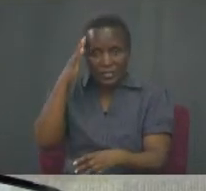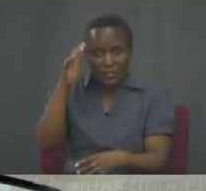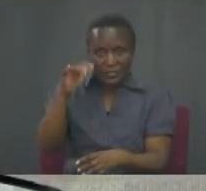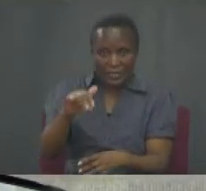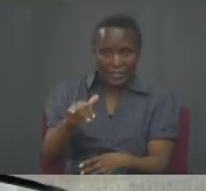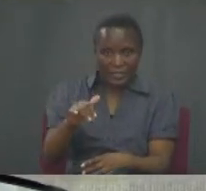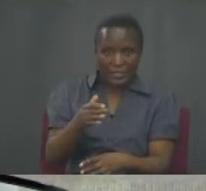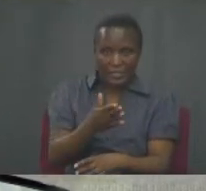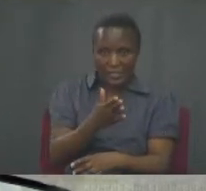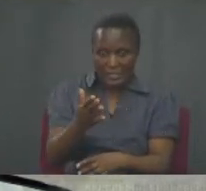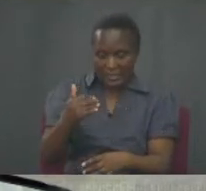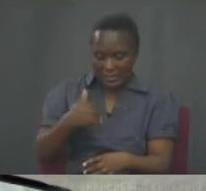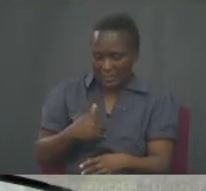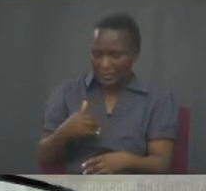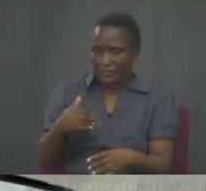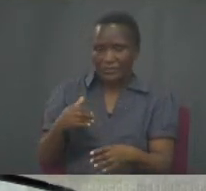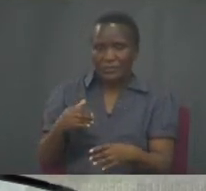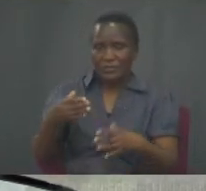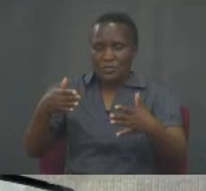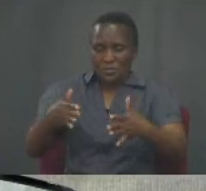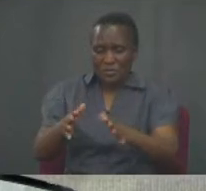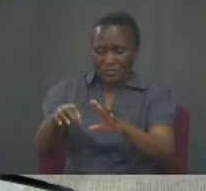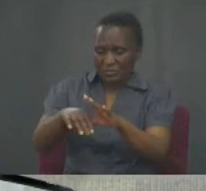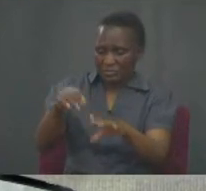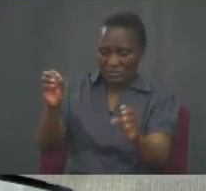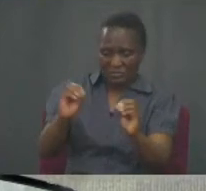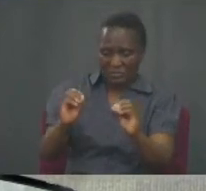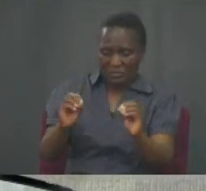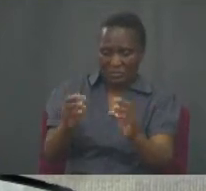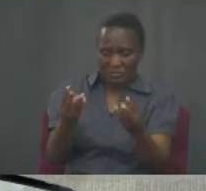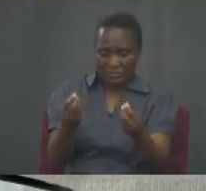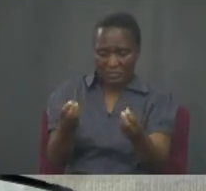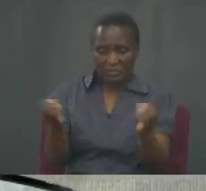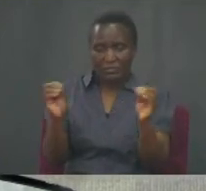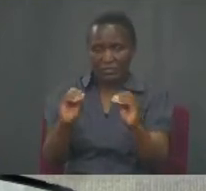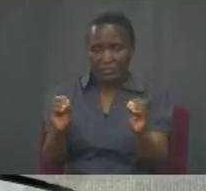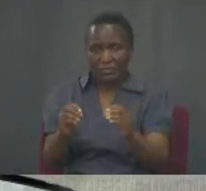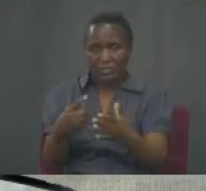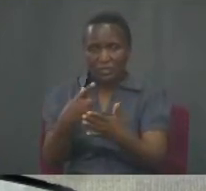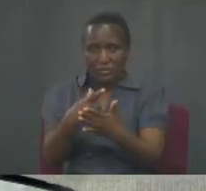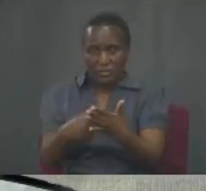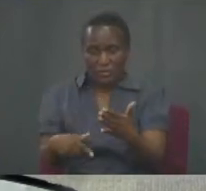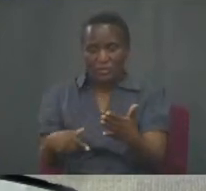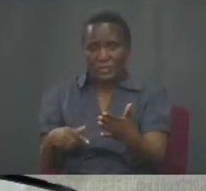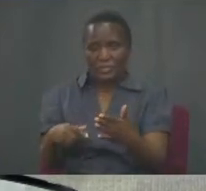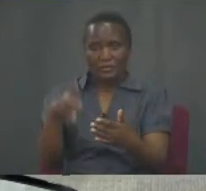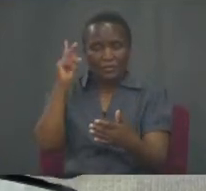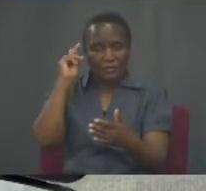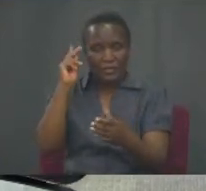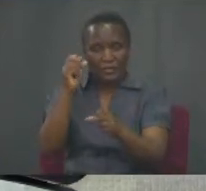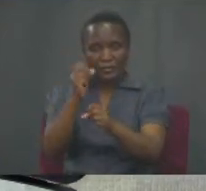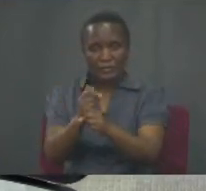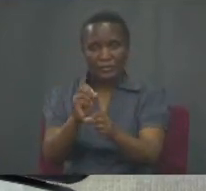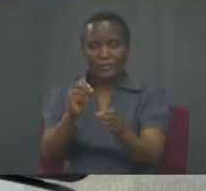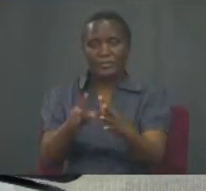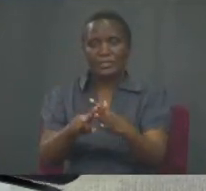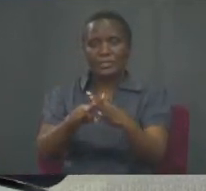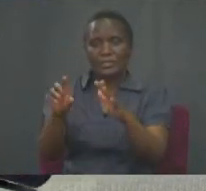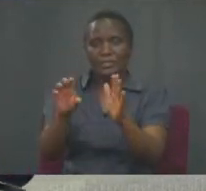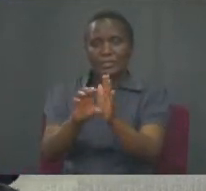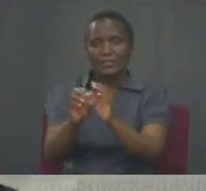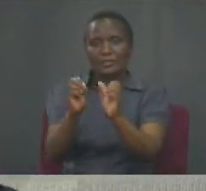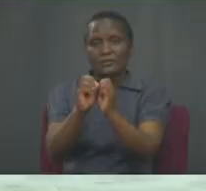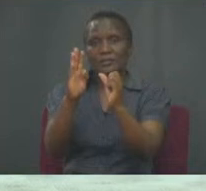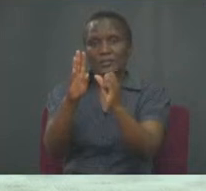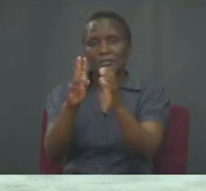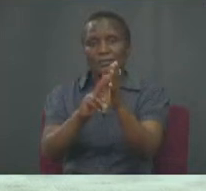to have no way out. What does he do? Exodus chapter 14, verse 5 to 7. I will read